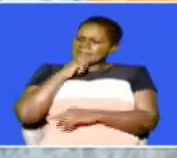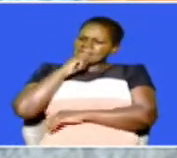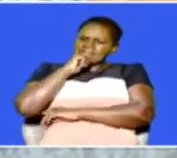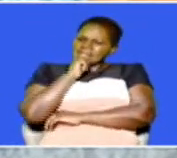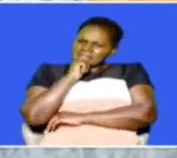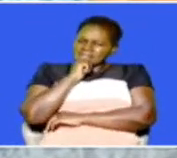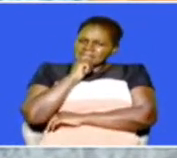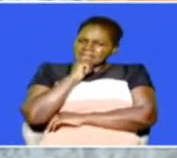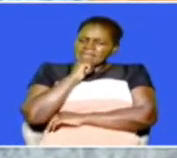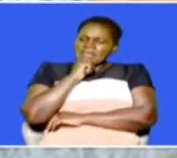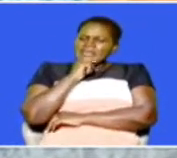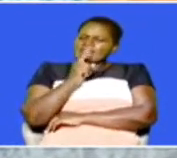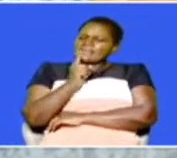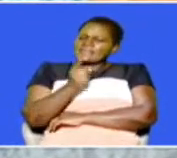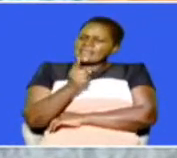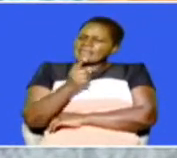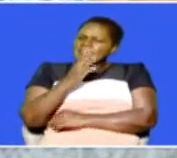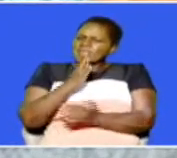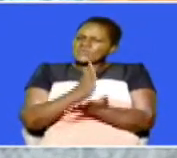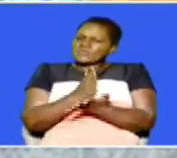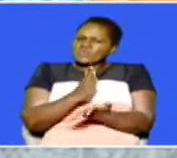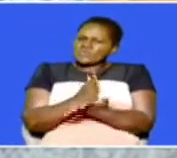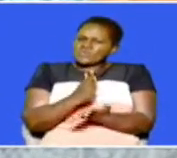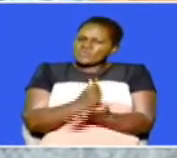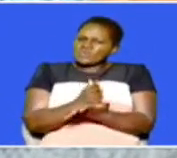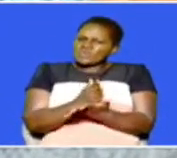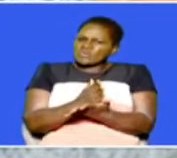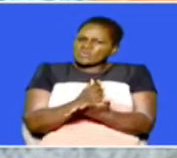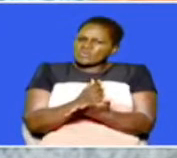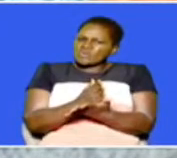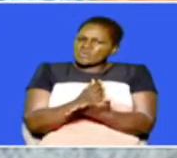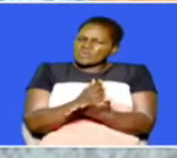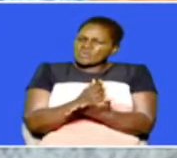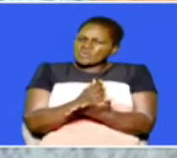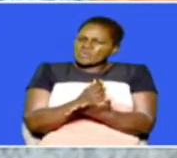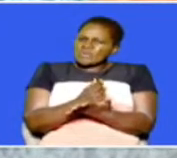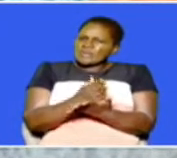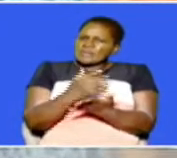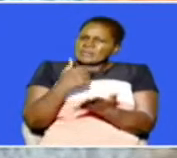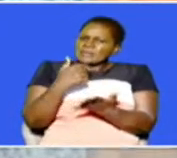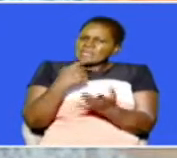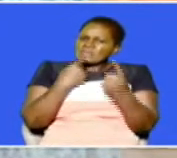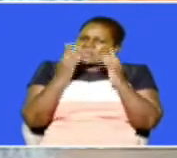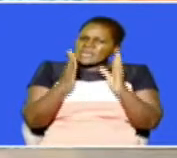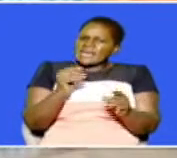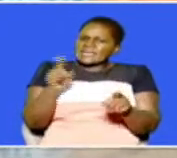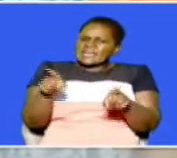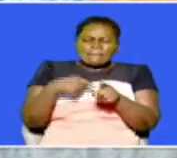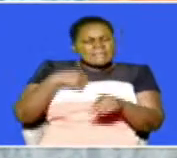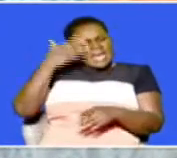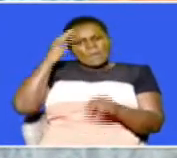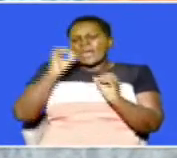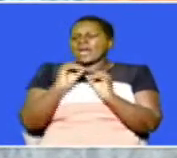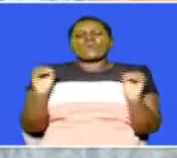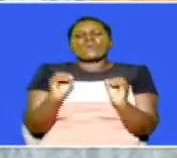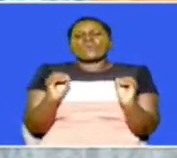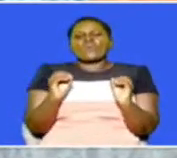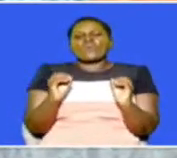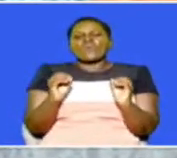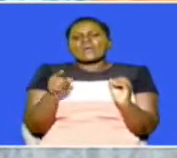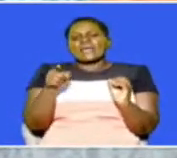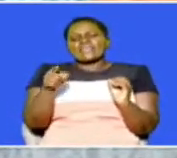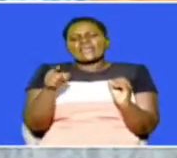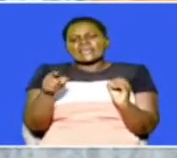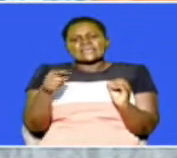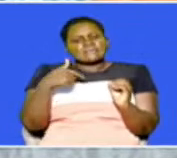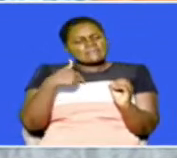wondering if that is really what I was up to. I didn't know that